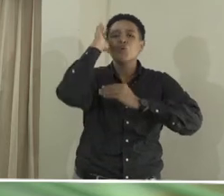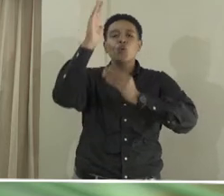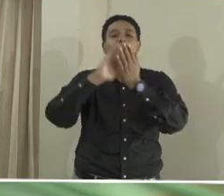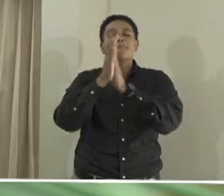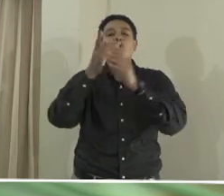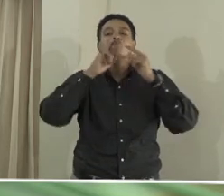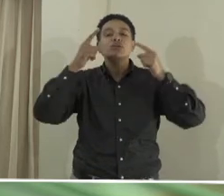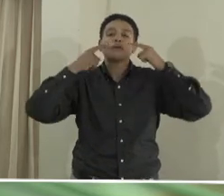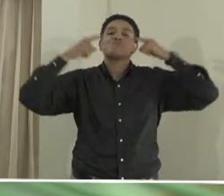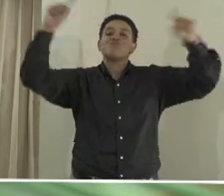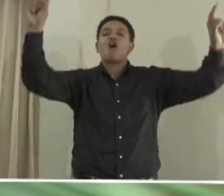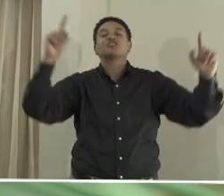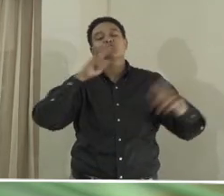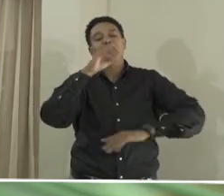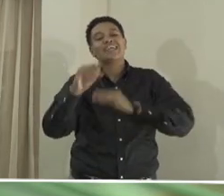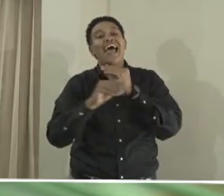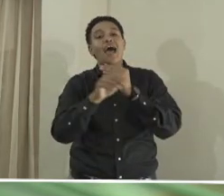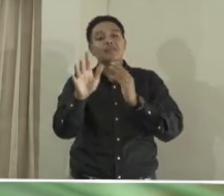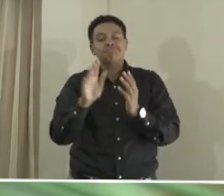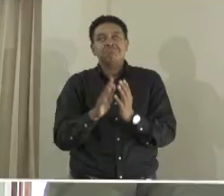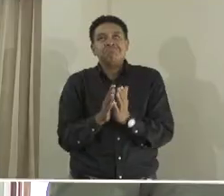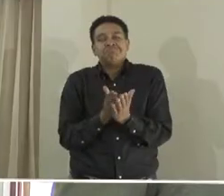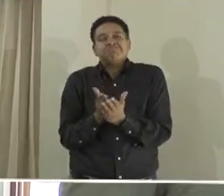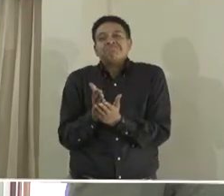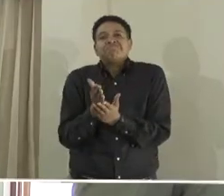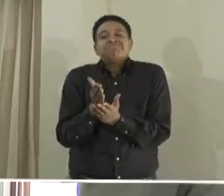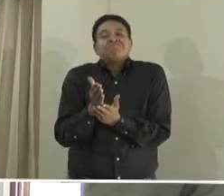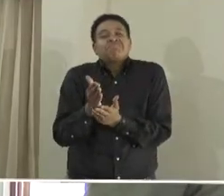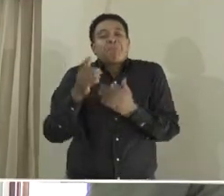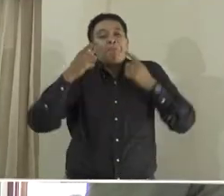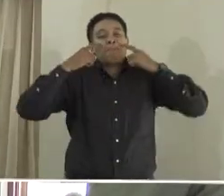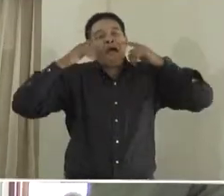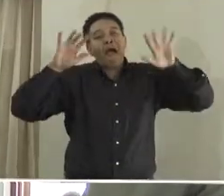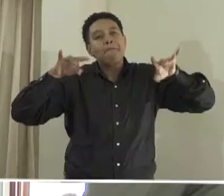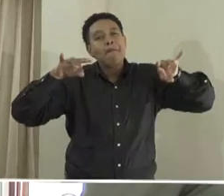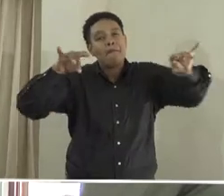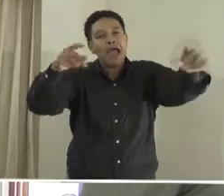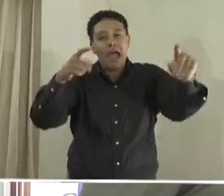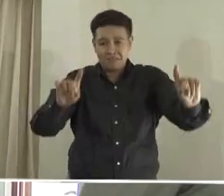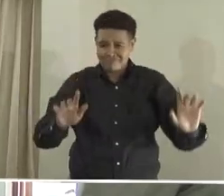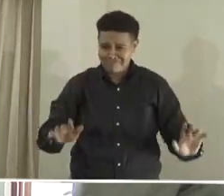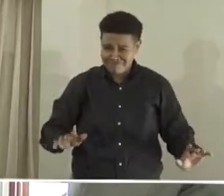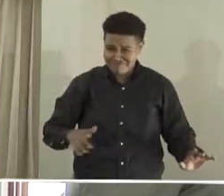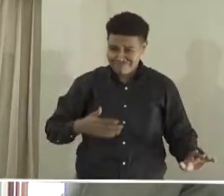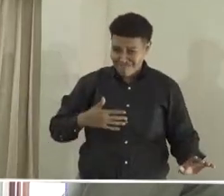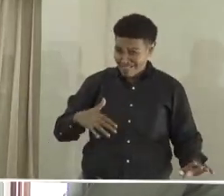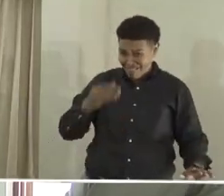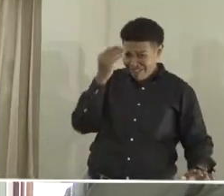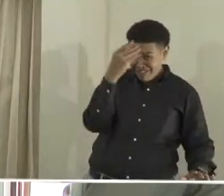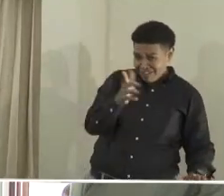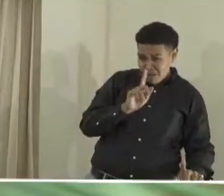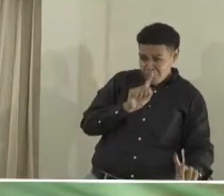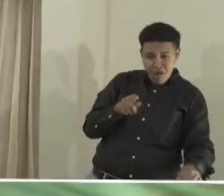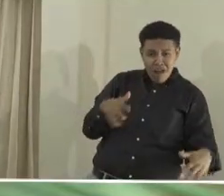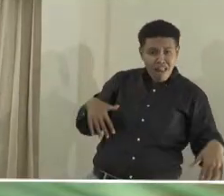prosperous and successful. Have I not commanded you? Be